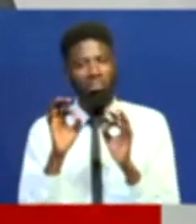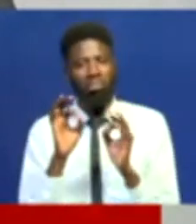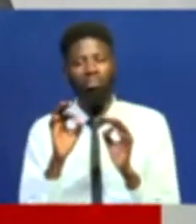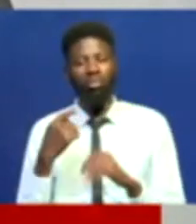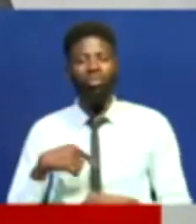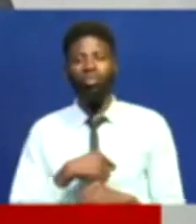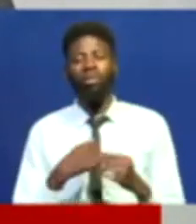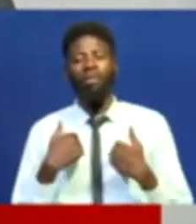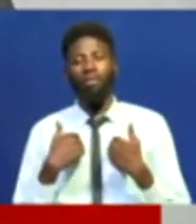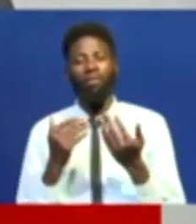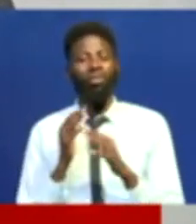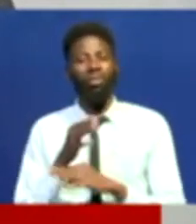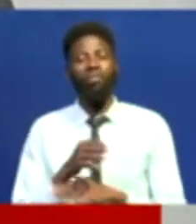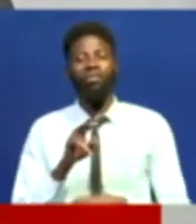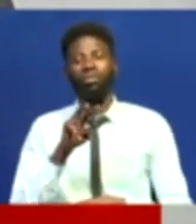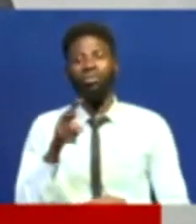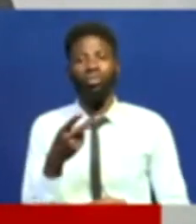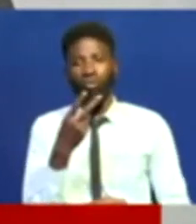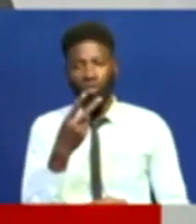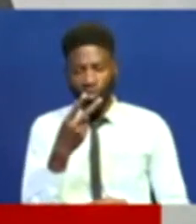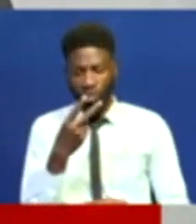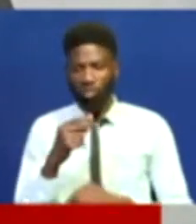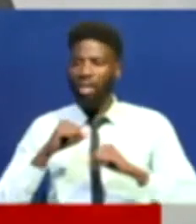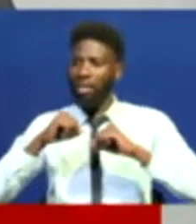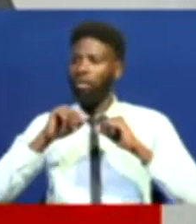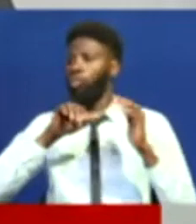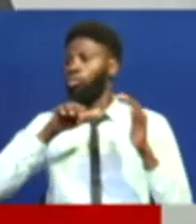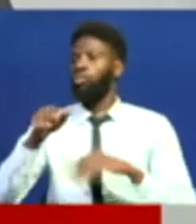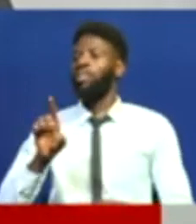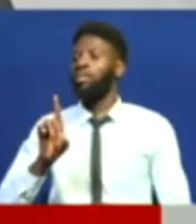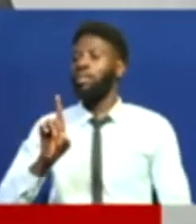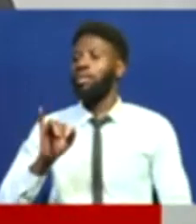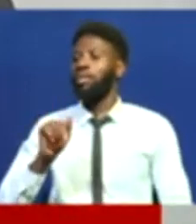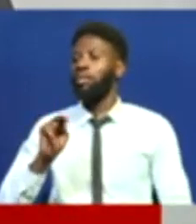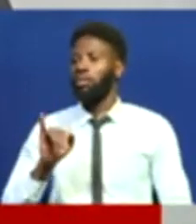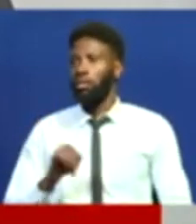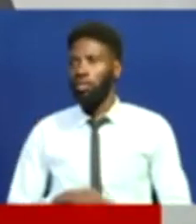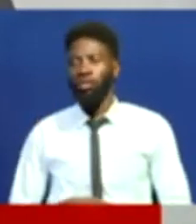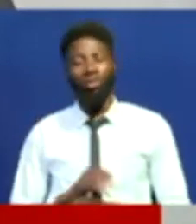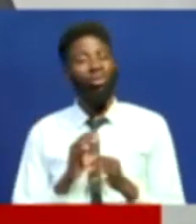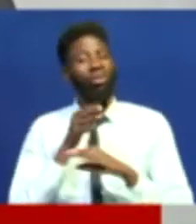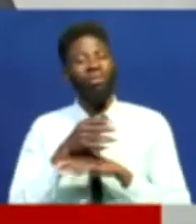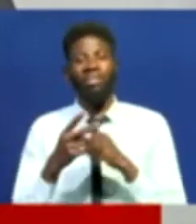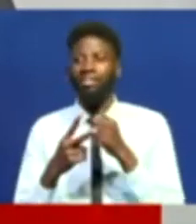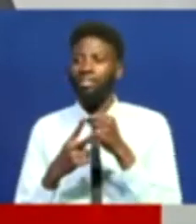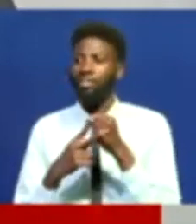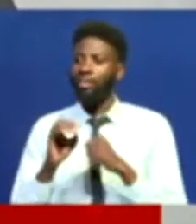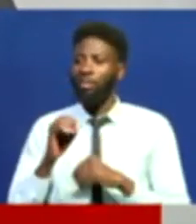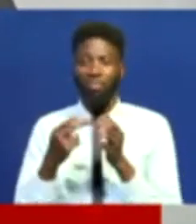over 2,000 delegates who attended the summit in Diani. Mm-hmm. Over 70 partners supported this